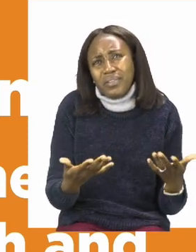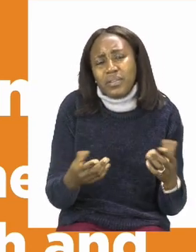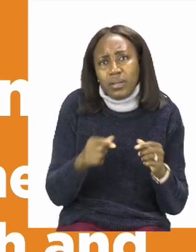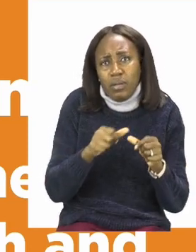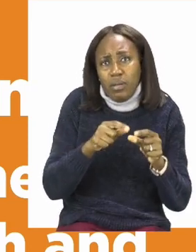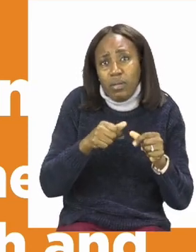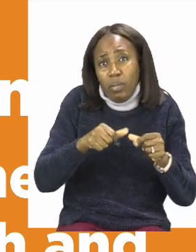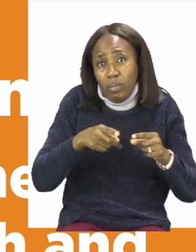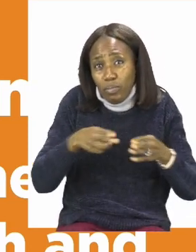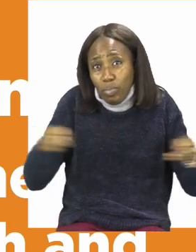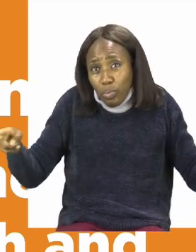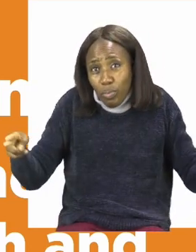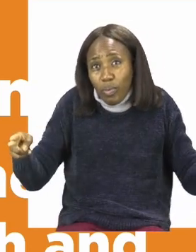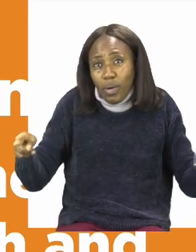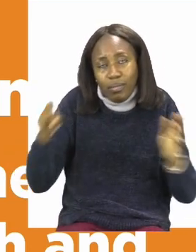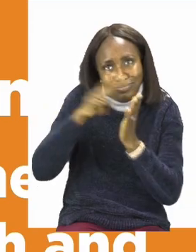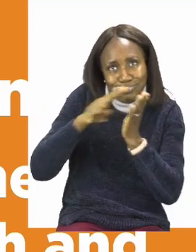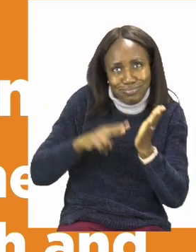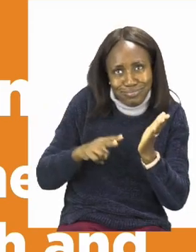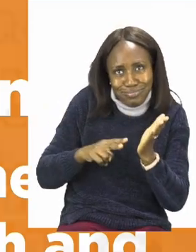and reading.